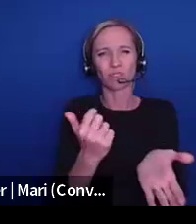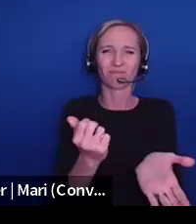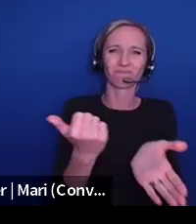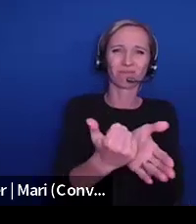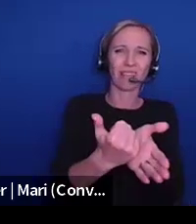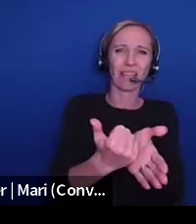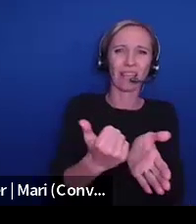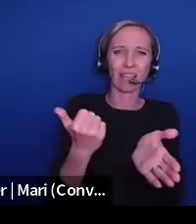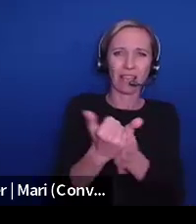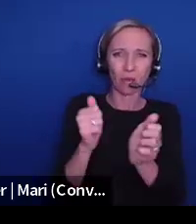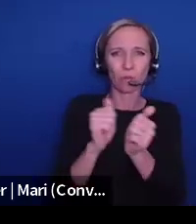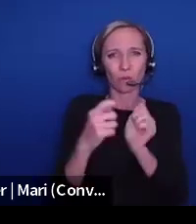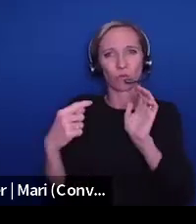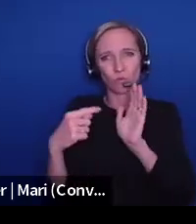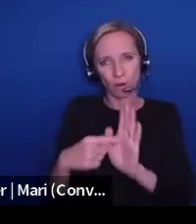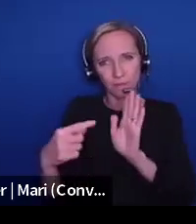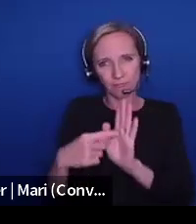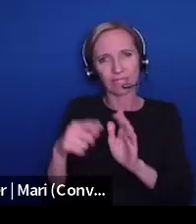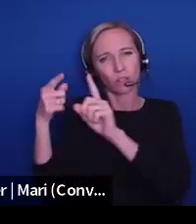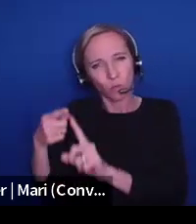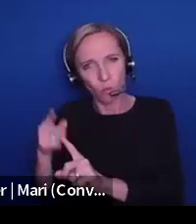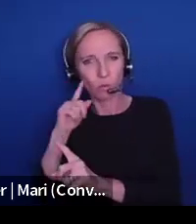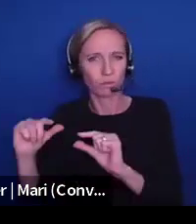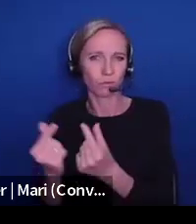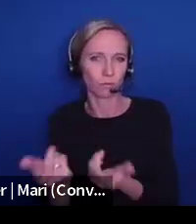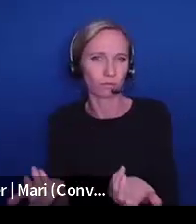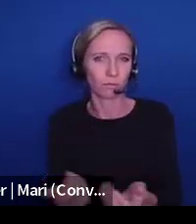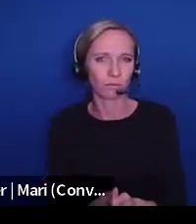with representing the goals of the group.